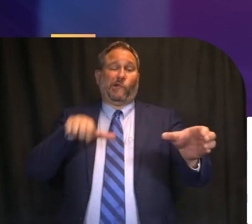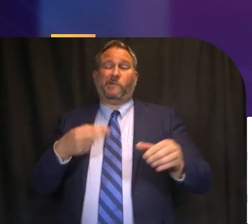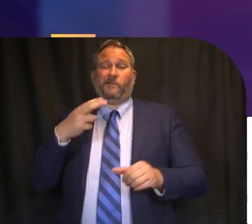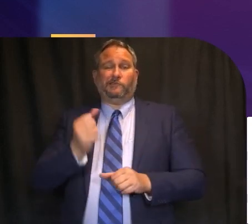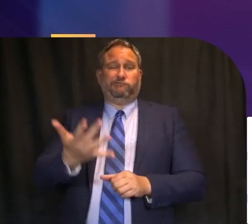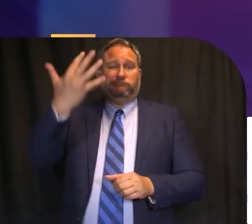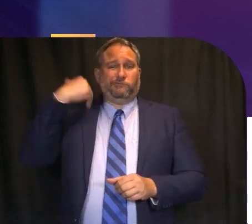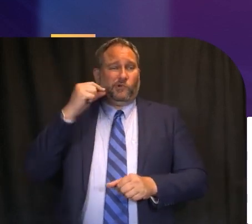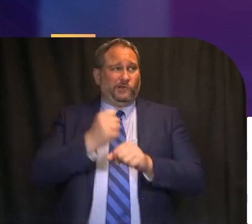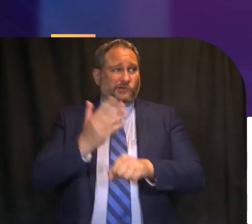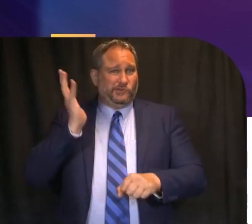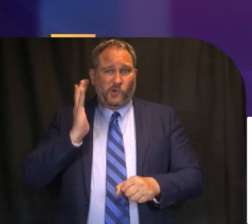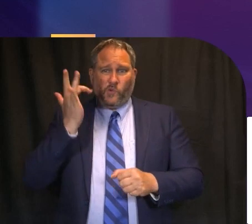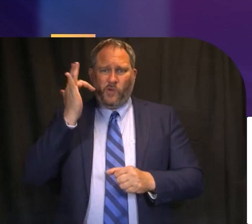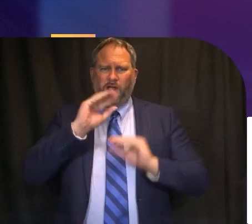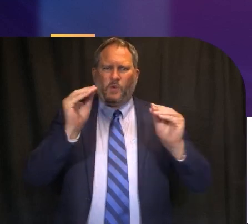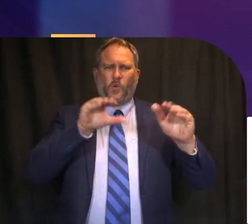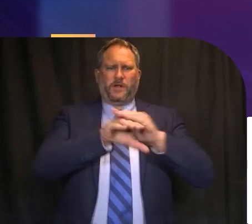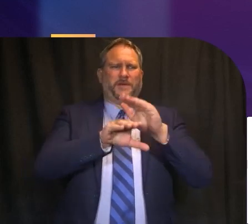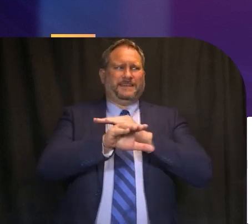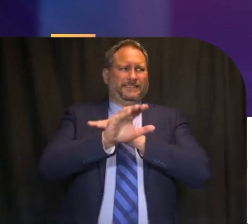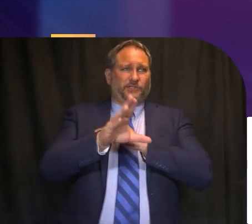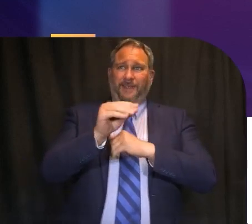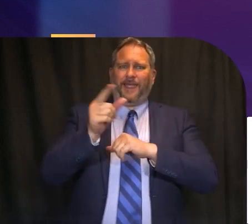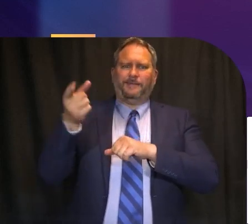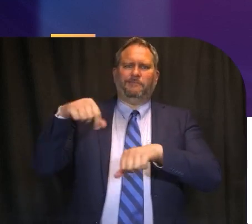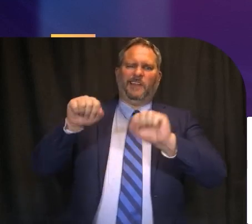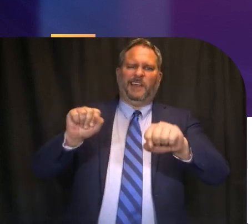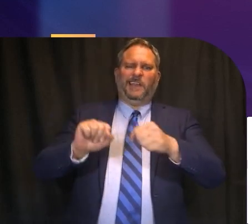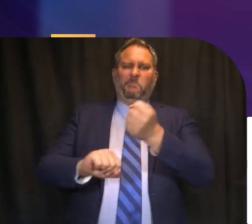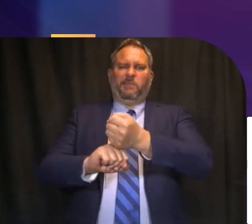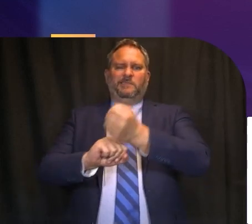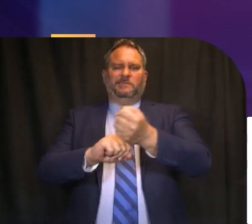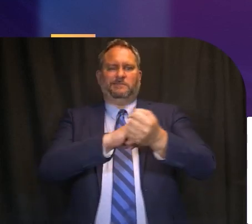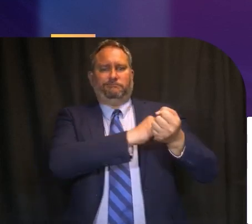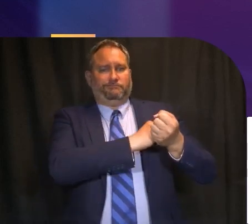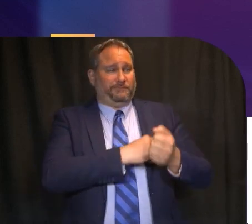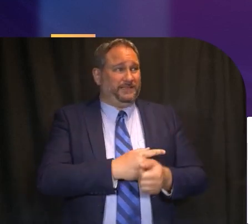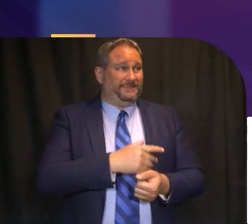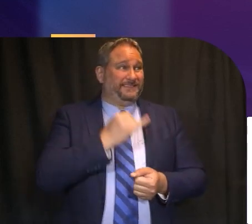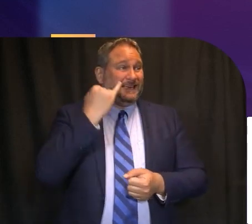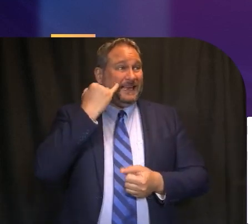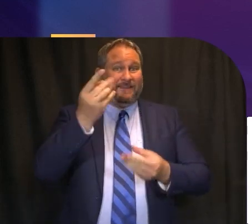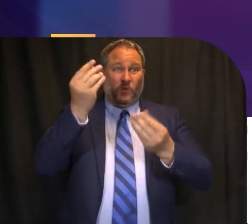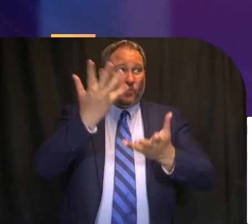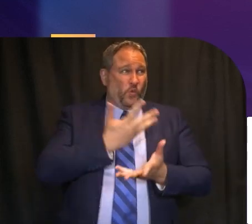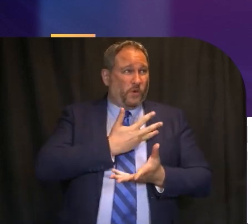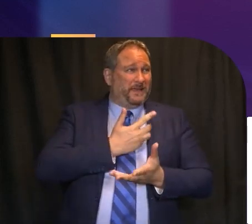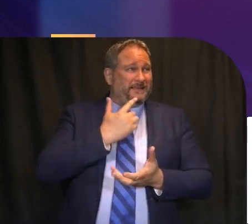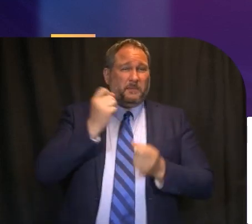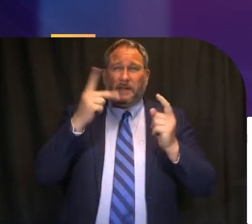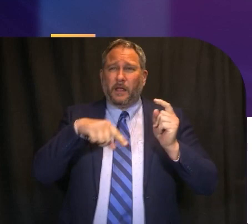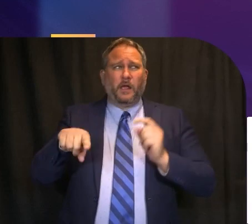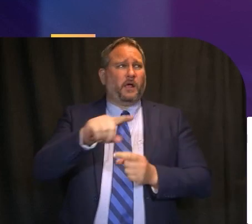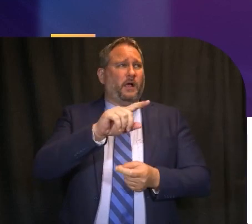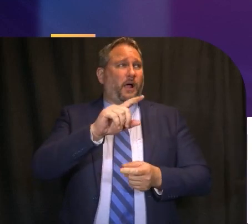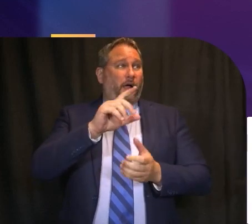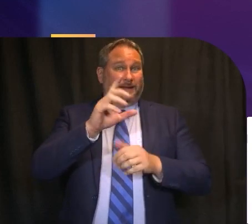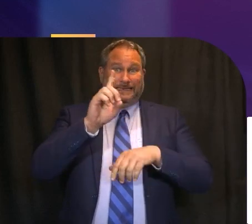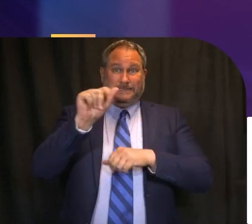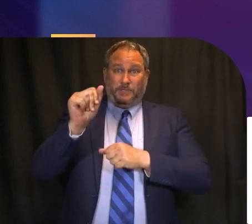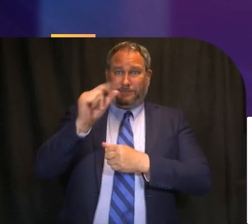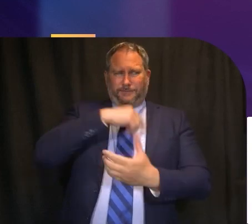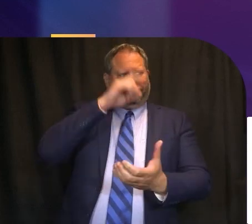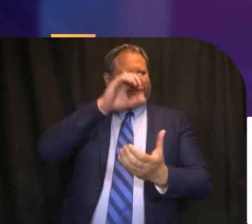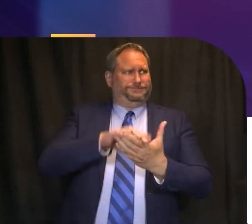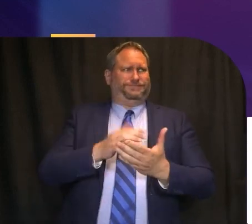today, I would not have believed it. There are so many disabled people who are forced to make life-altering decisions like I did because of ableism and a lack of